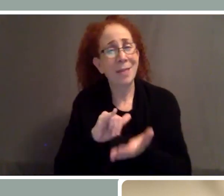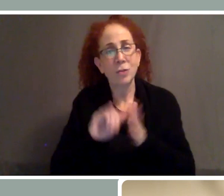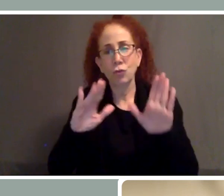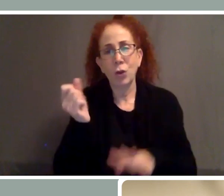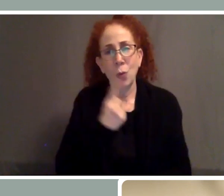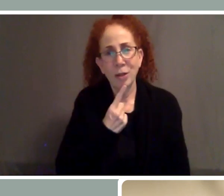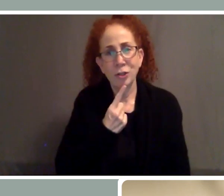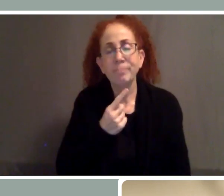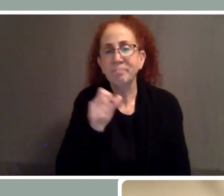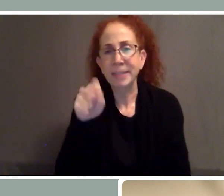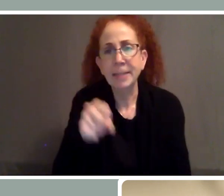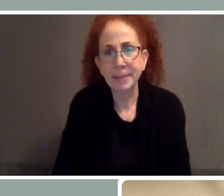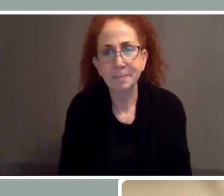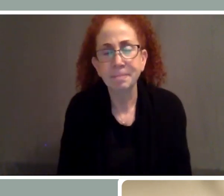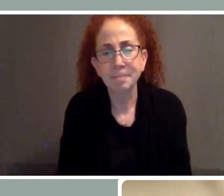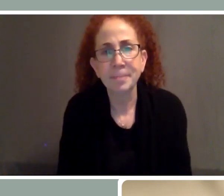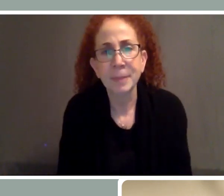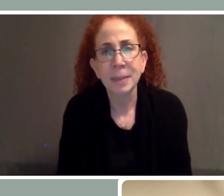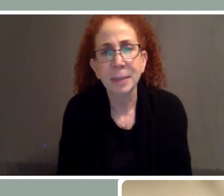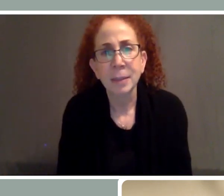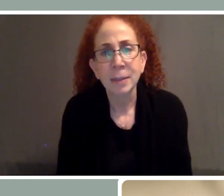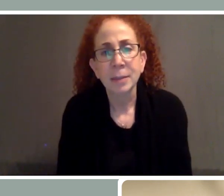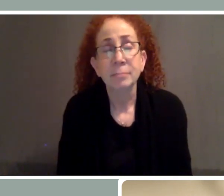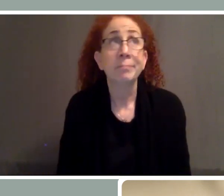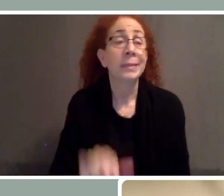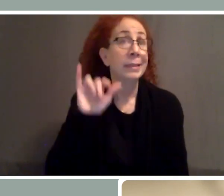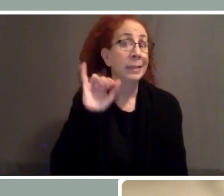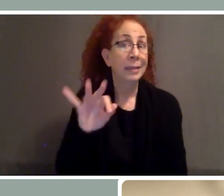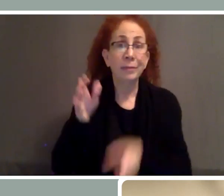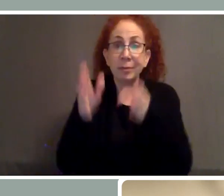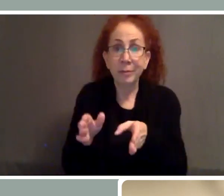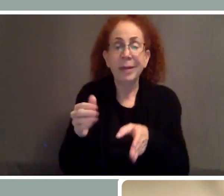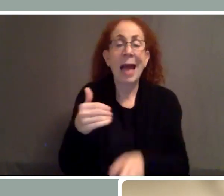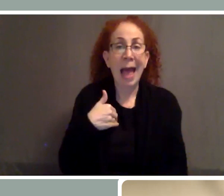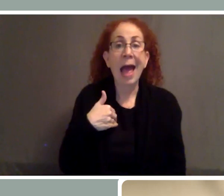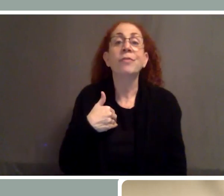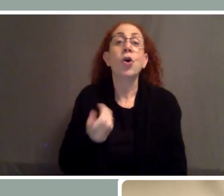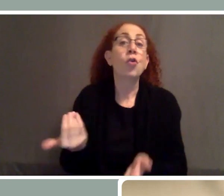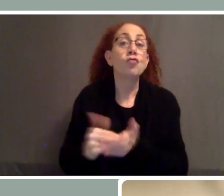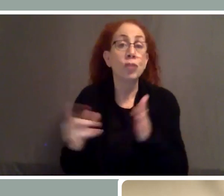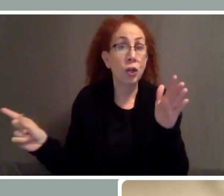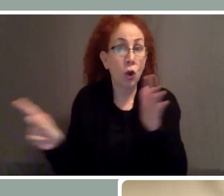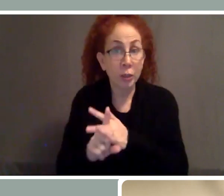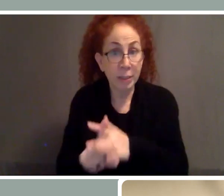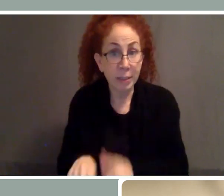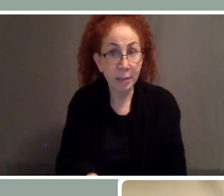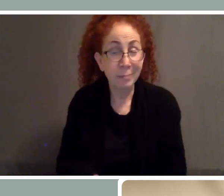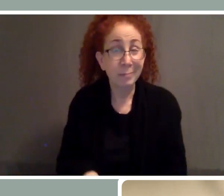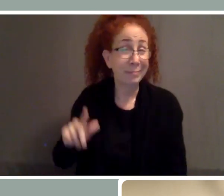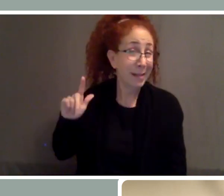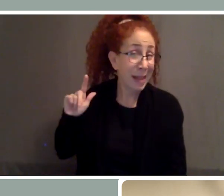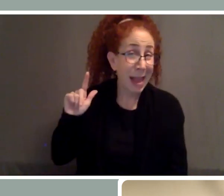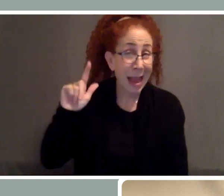The answer is yes. If somebody has a recurrence long after completing